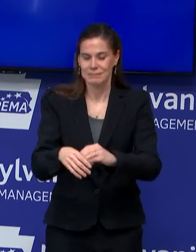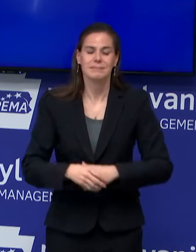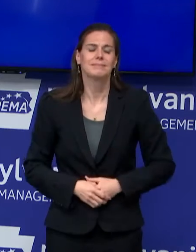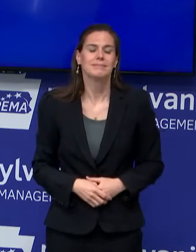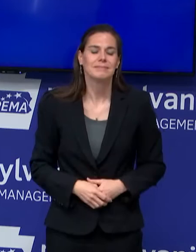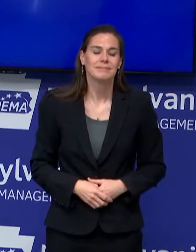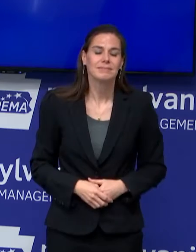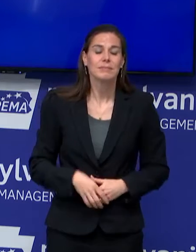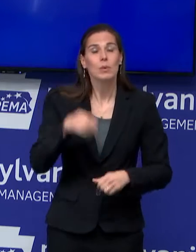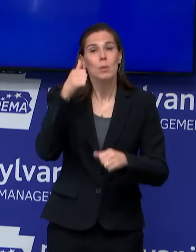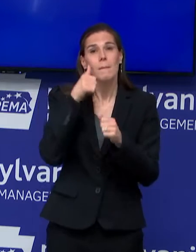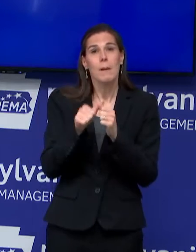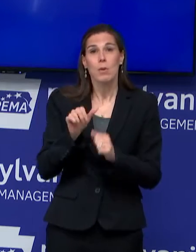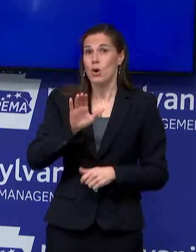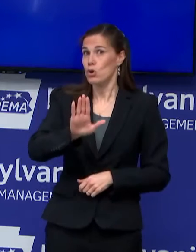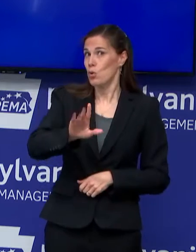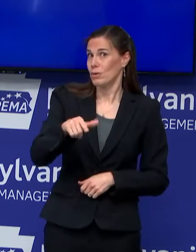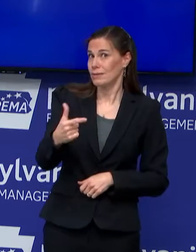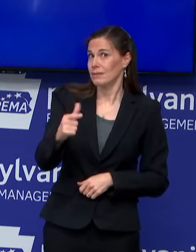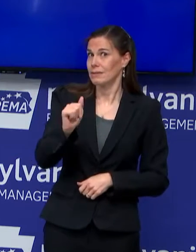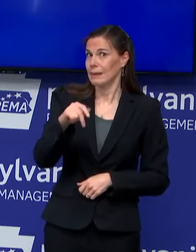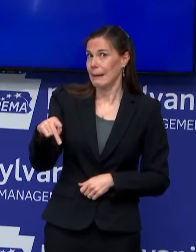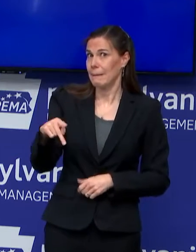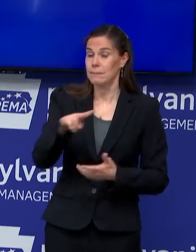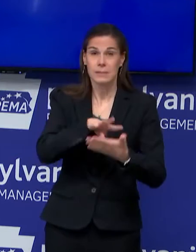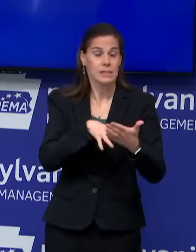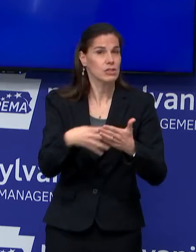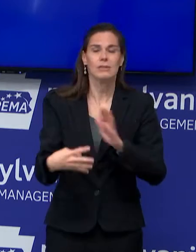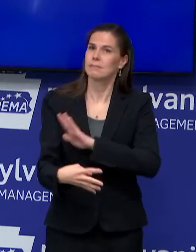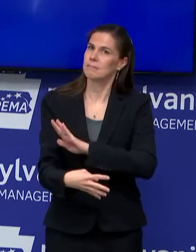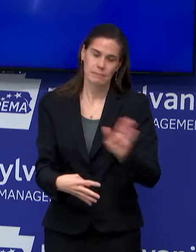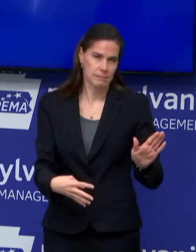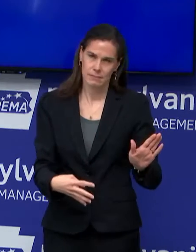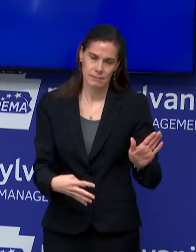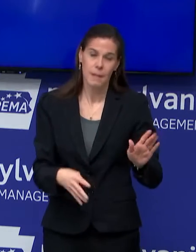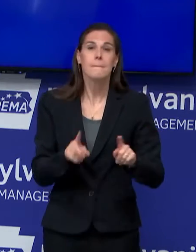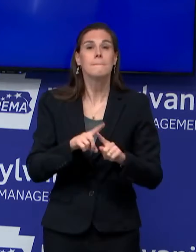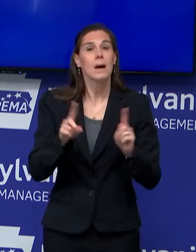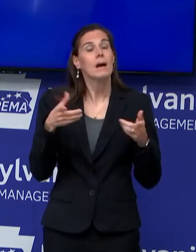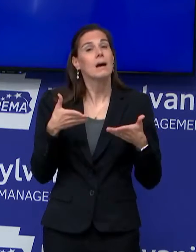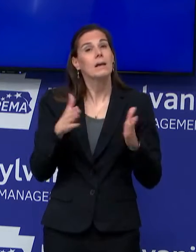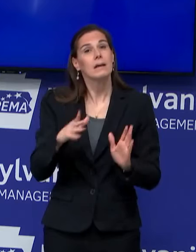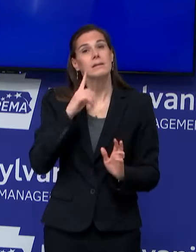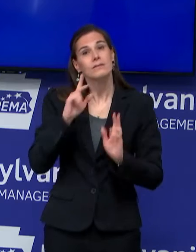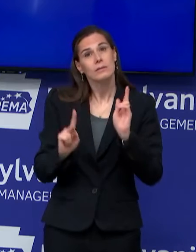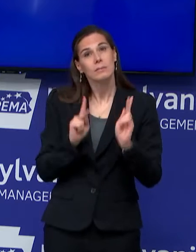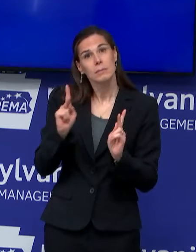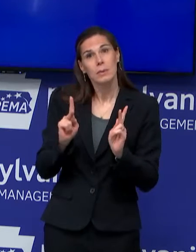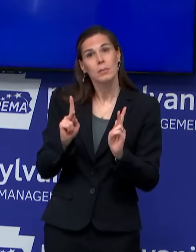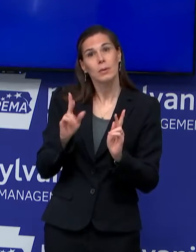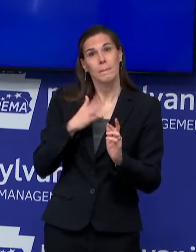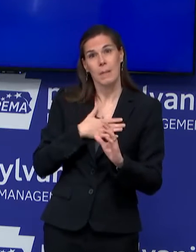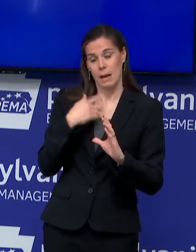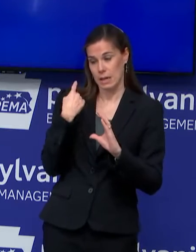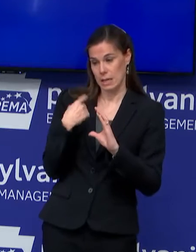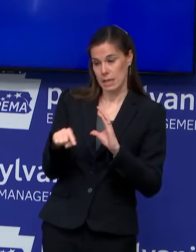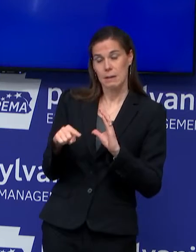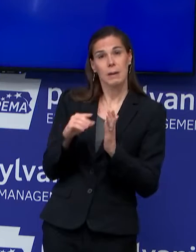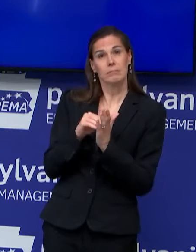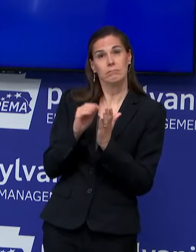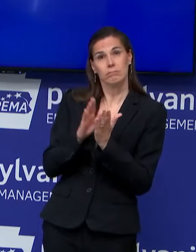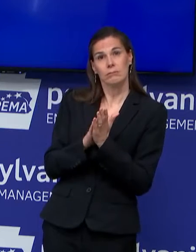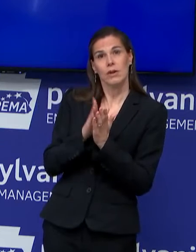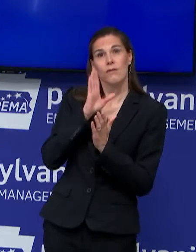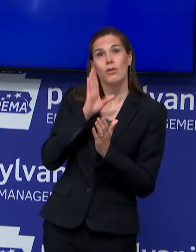in mind that Your Turn does not schedule people for a vaccine appointment, but it allows for individuals to submit their email address to